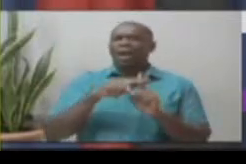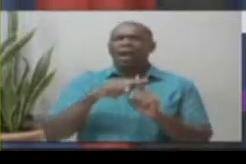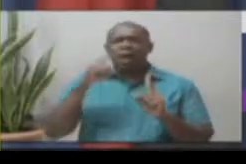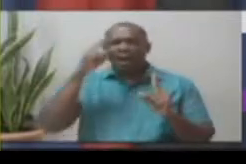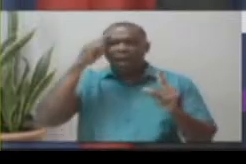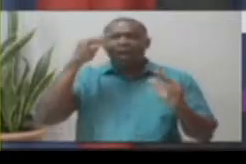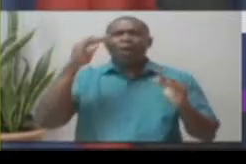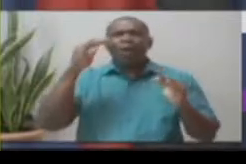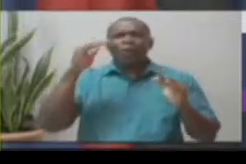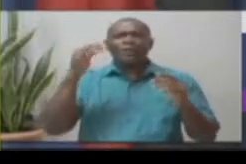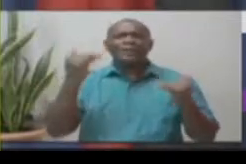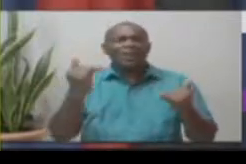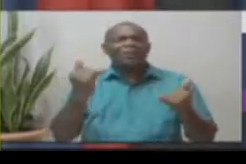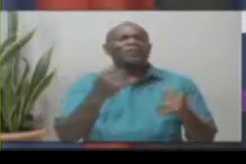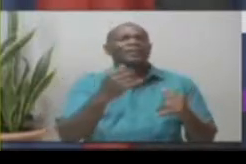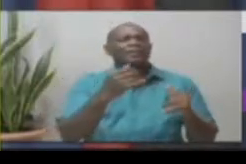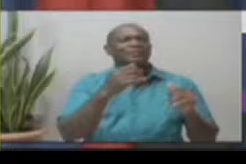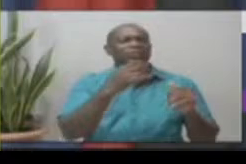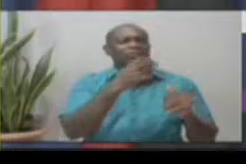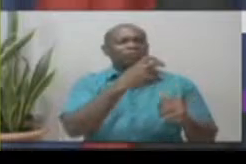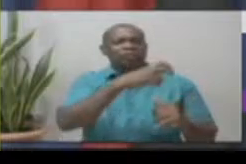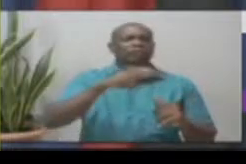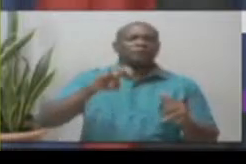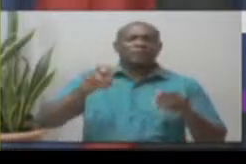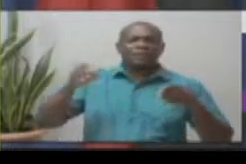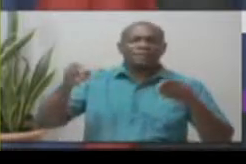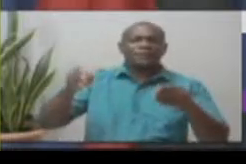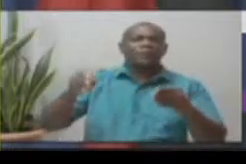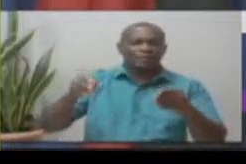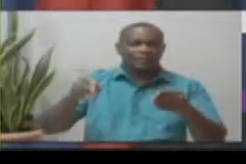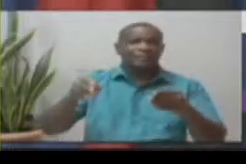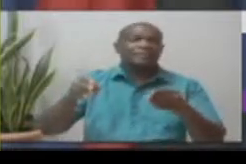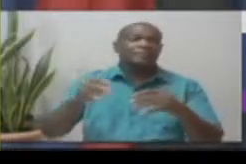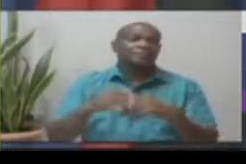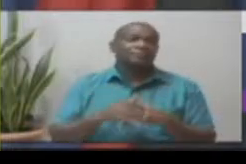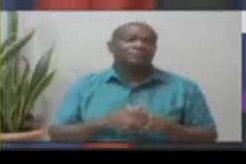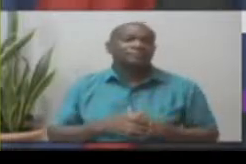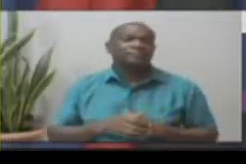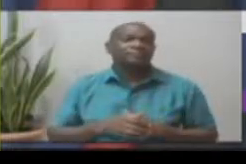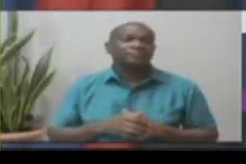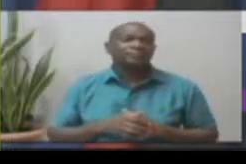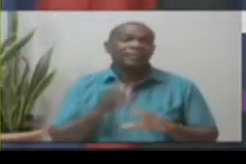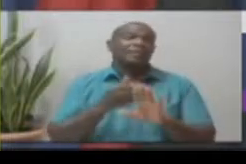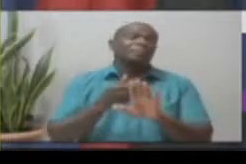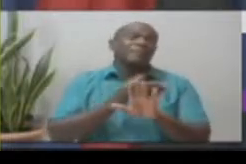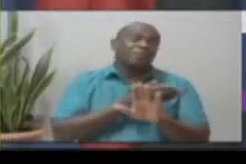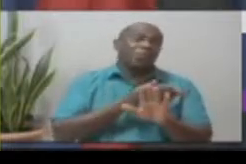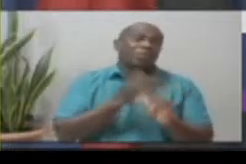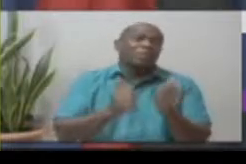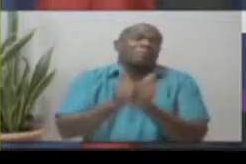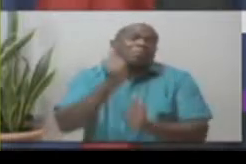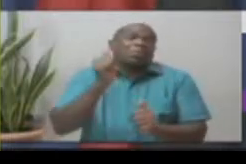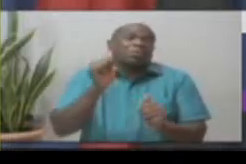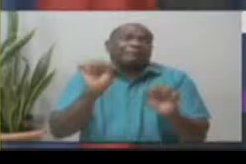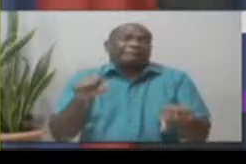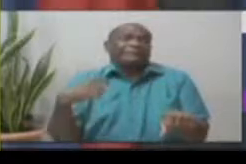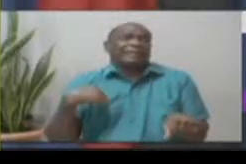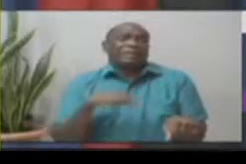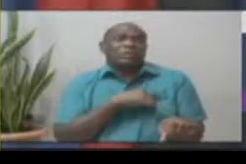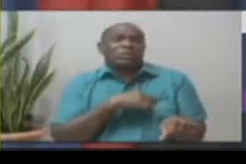vaccines to come, the most that we could have been doing was shielding ourselves from the virus and